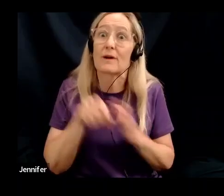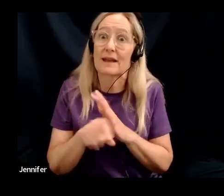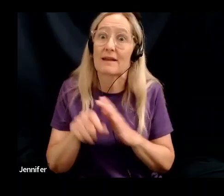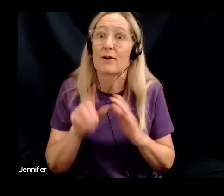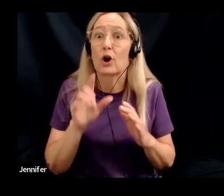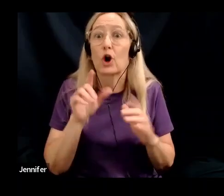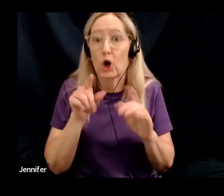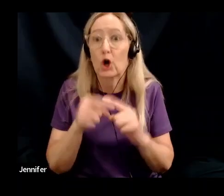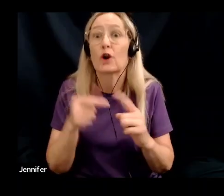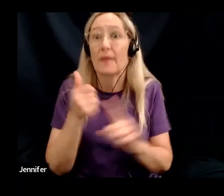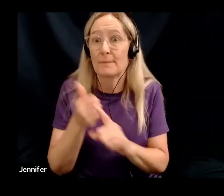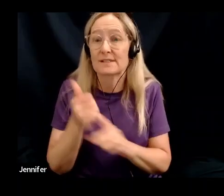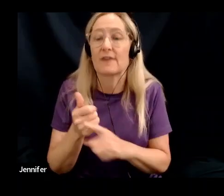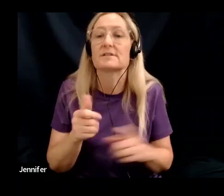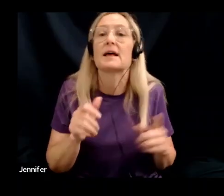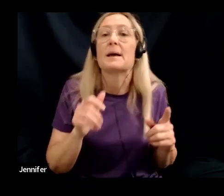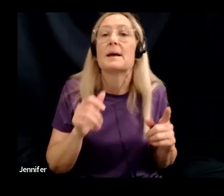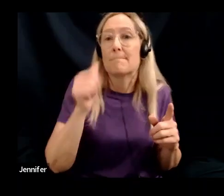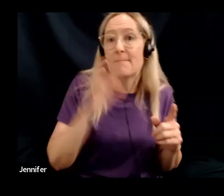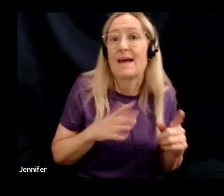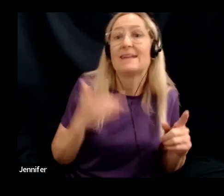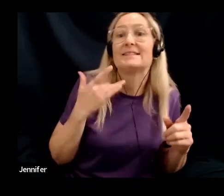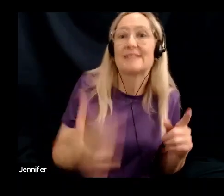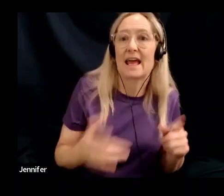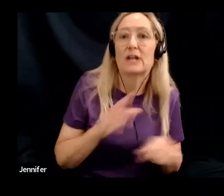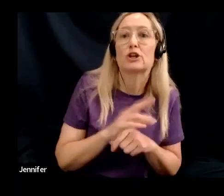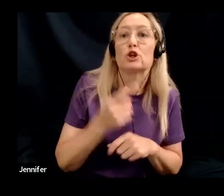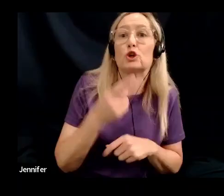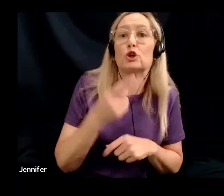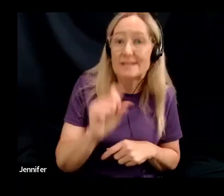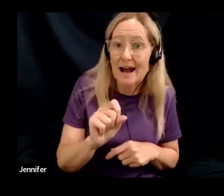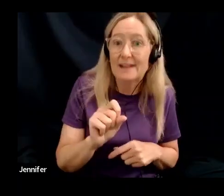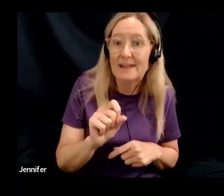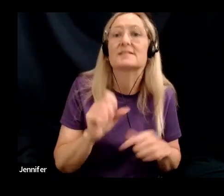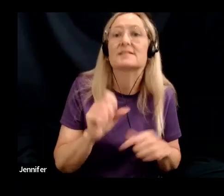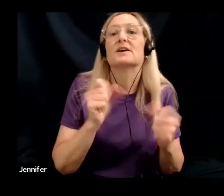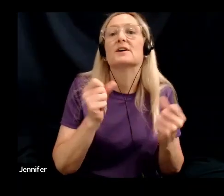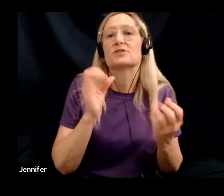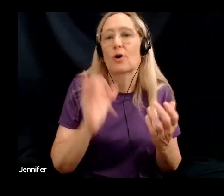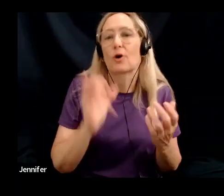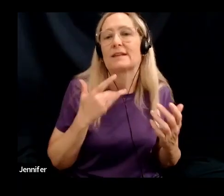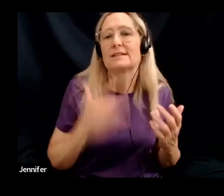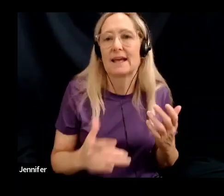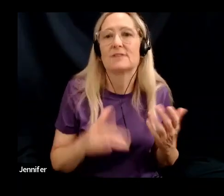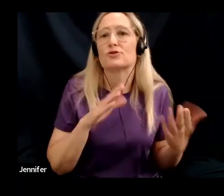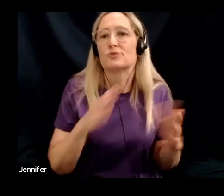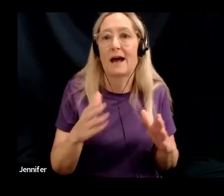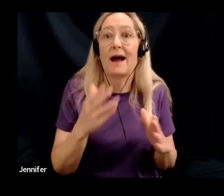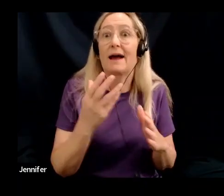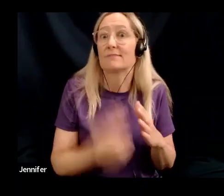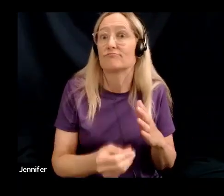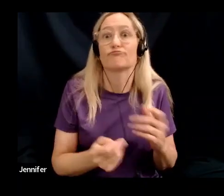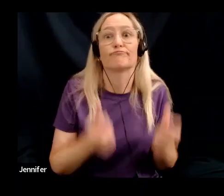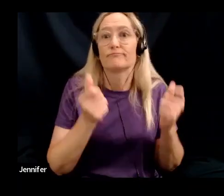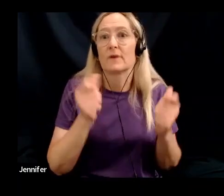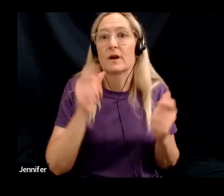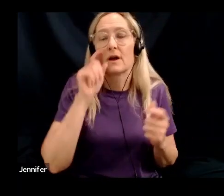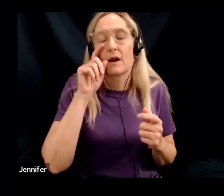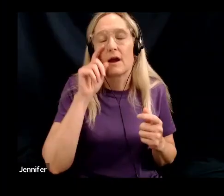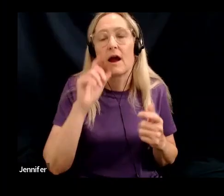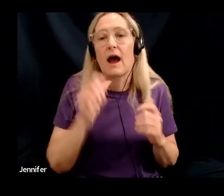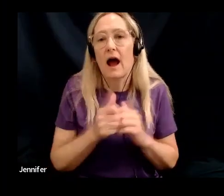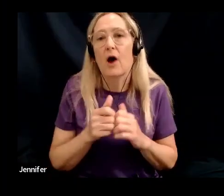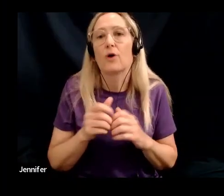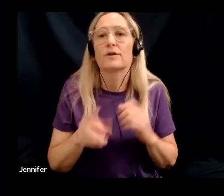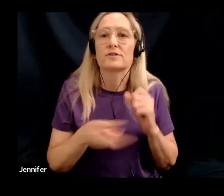use firearms, which is a very lethal mean. And so this is why it's important to talk about, lethal means safety, as well as how to